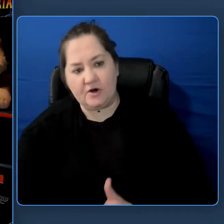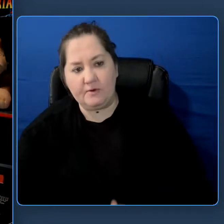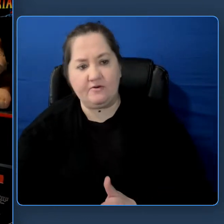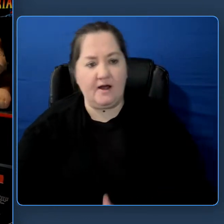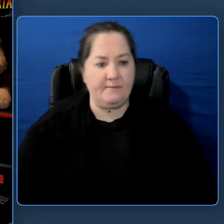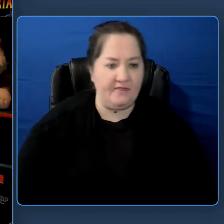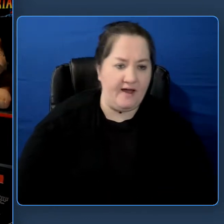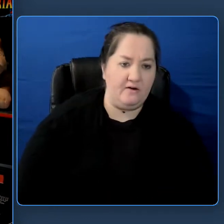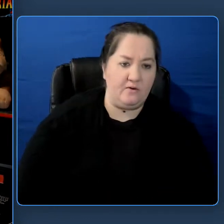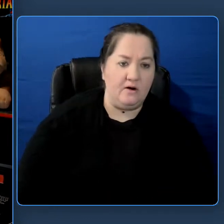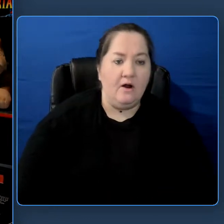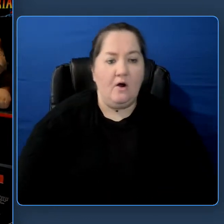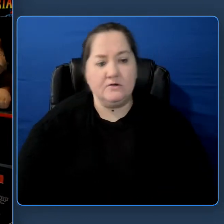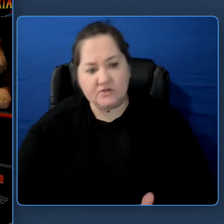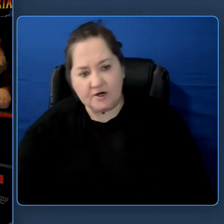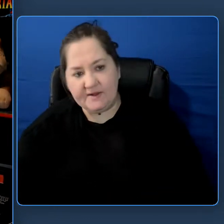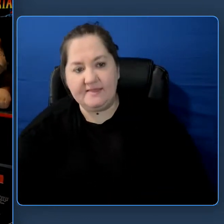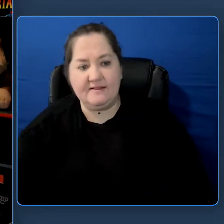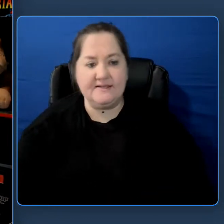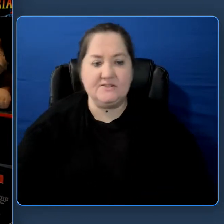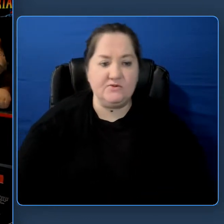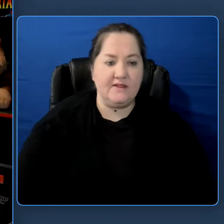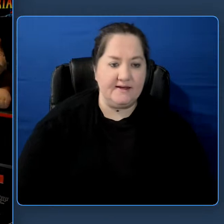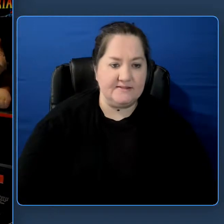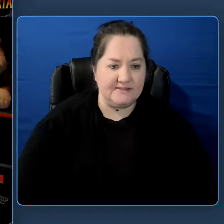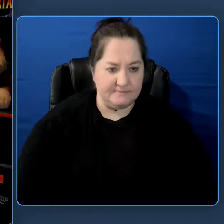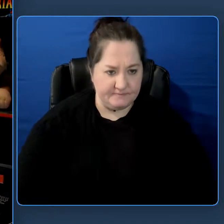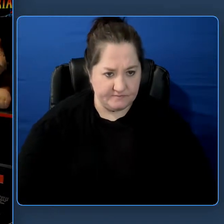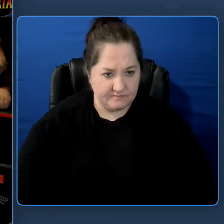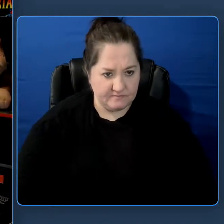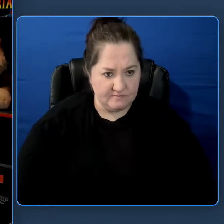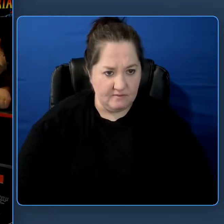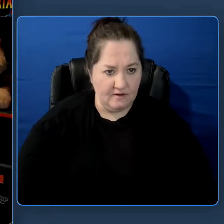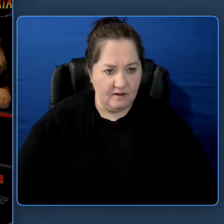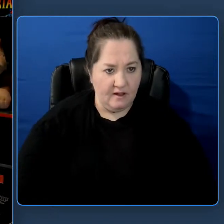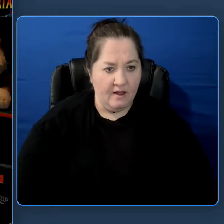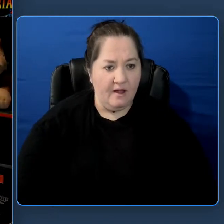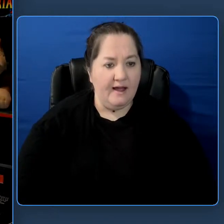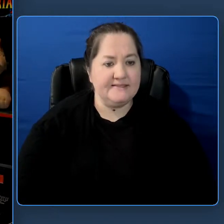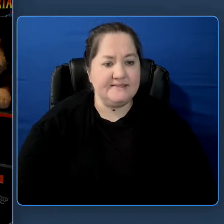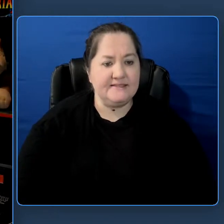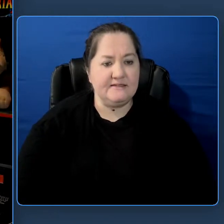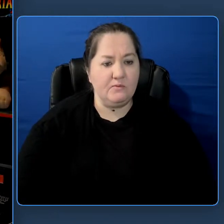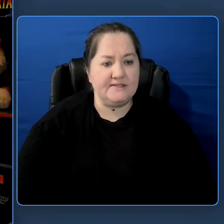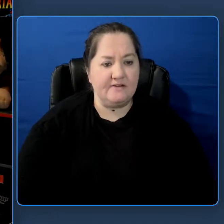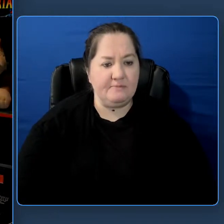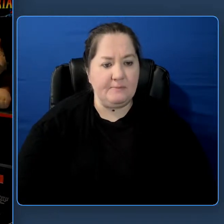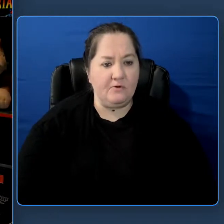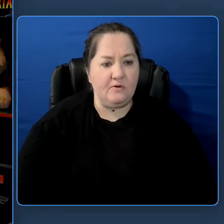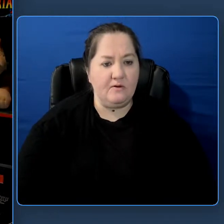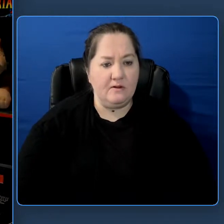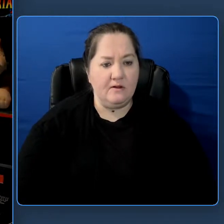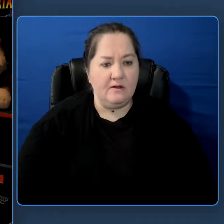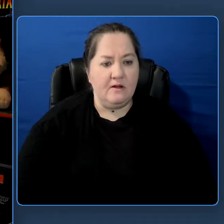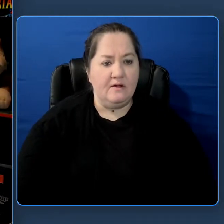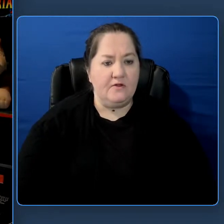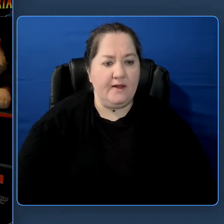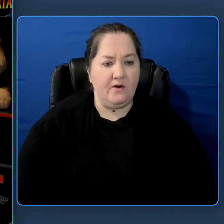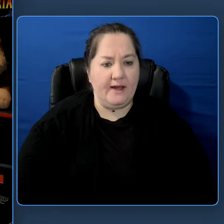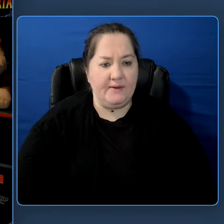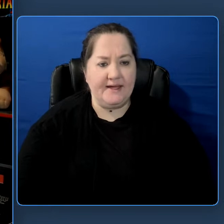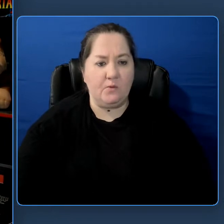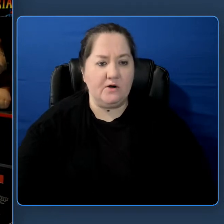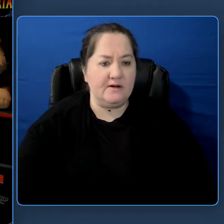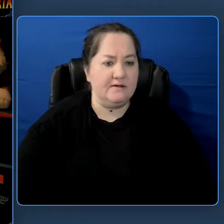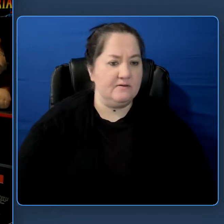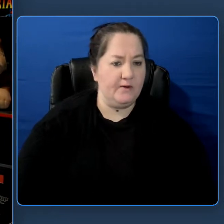on. They're like, oh, sorry, we forgot about that. Or, oh, sorry, we didn't do this. I see with deaf people, they're